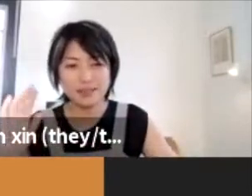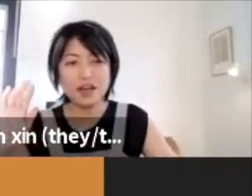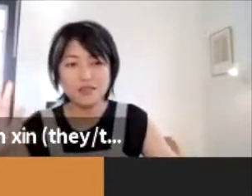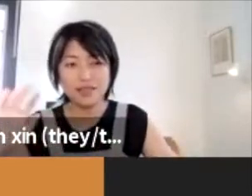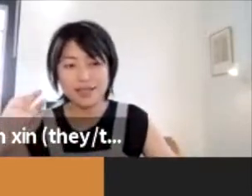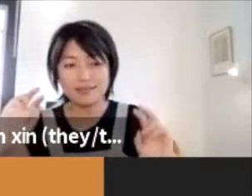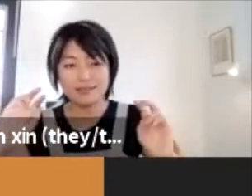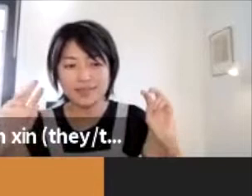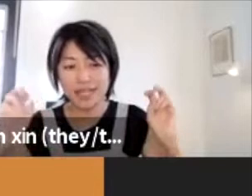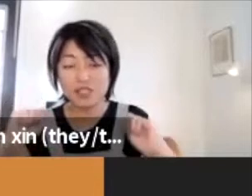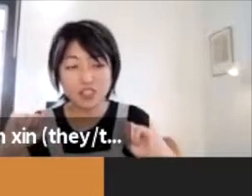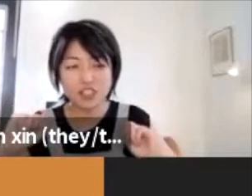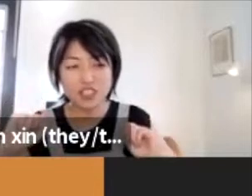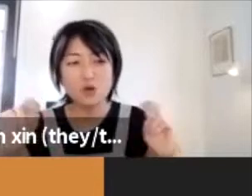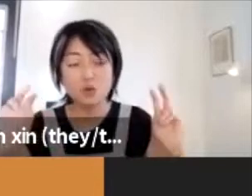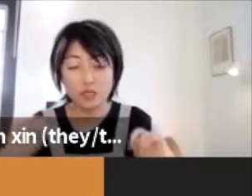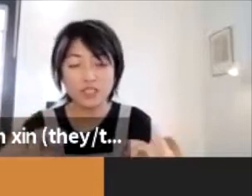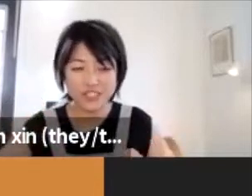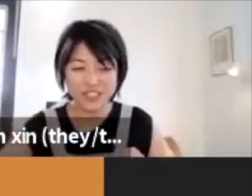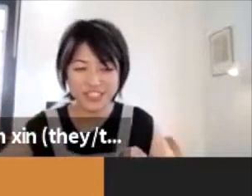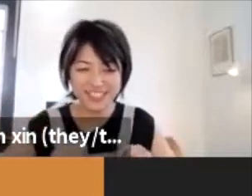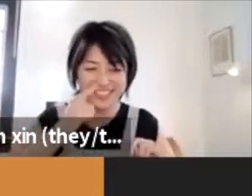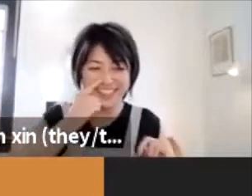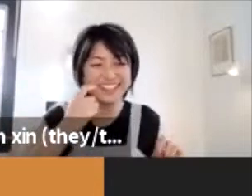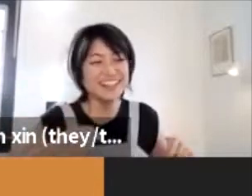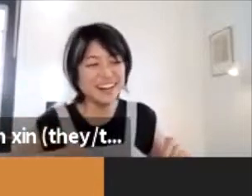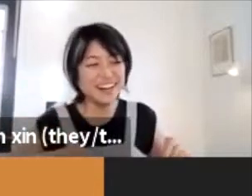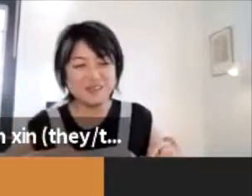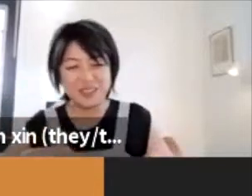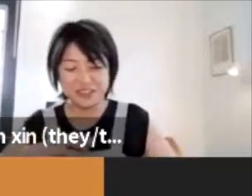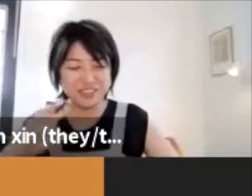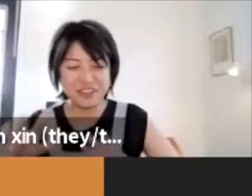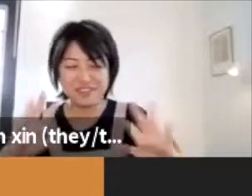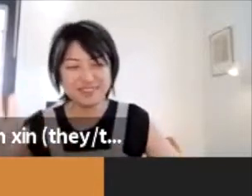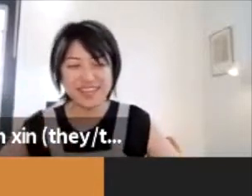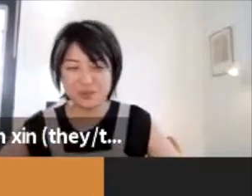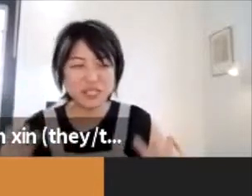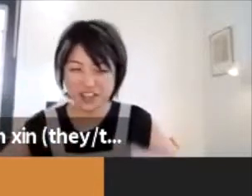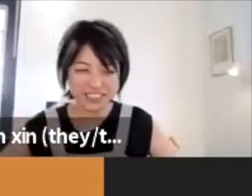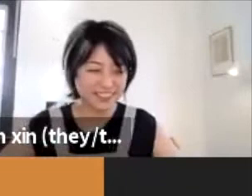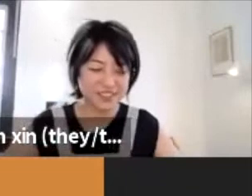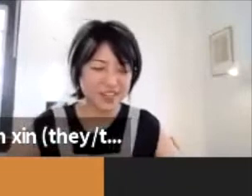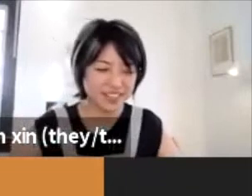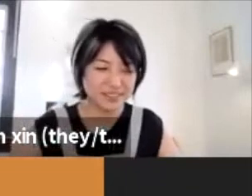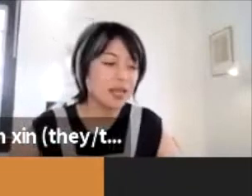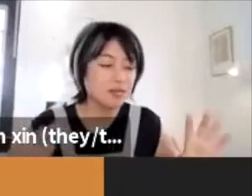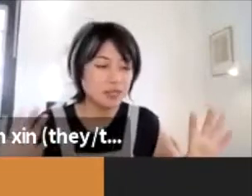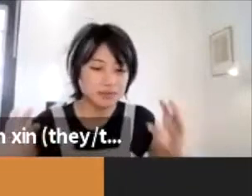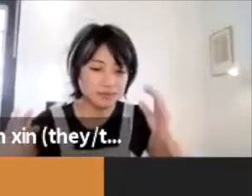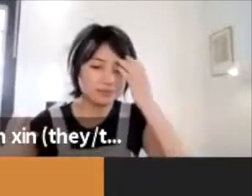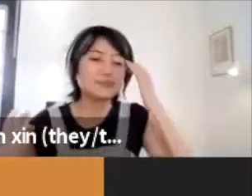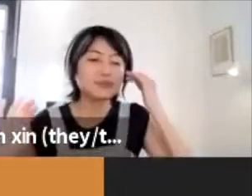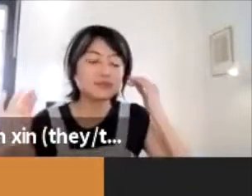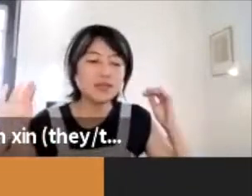like love like name suggestions or word suggestions. So if you have, yeah, we can talk later if you have that.